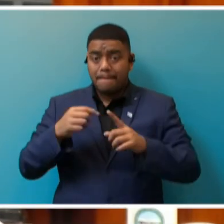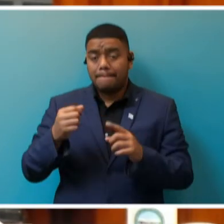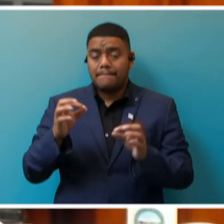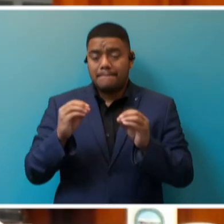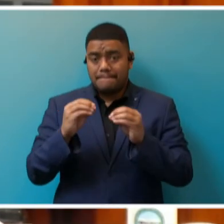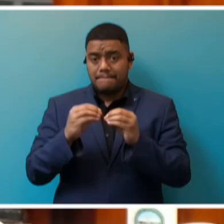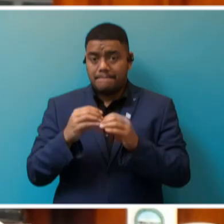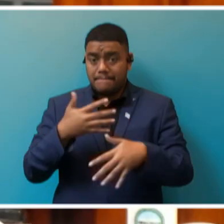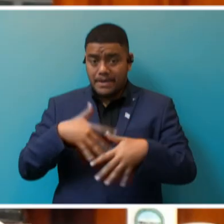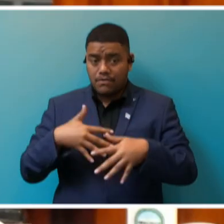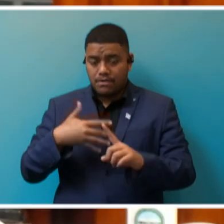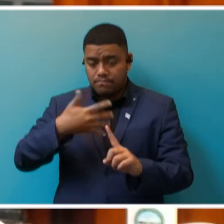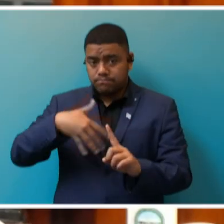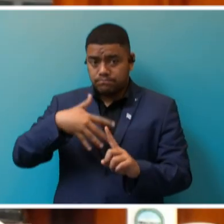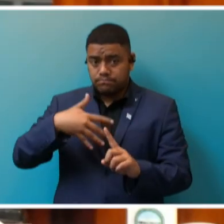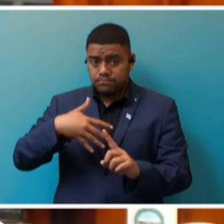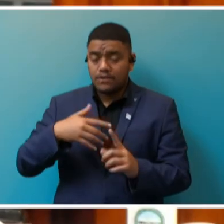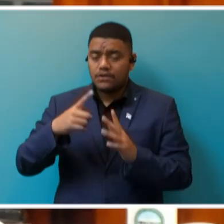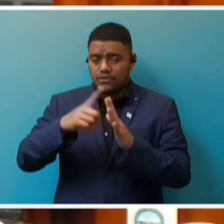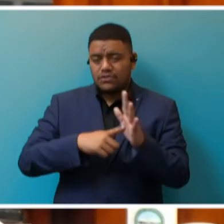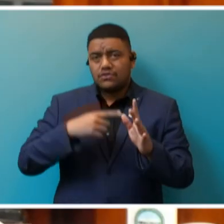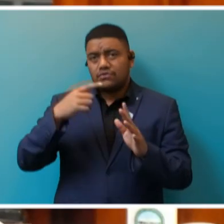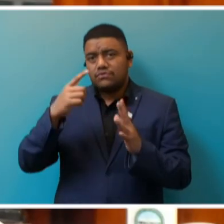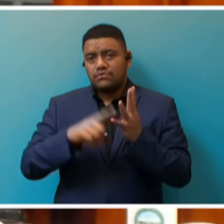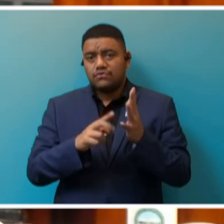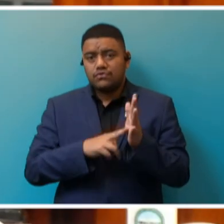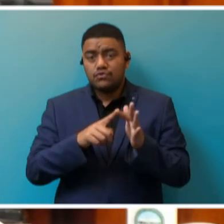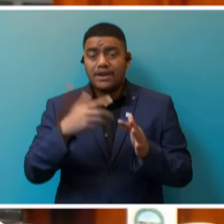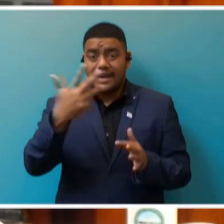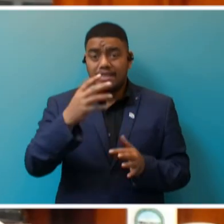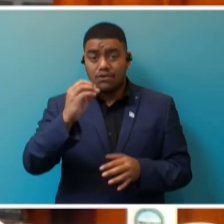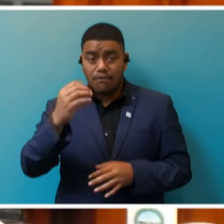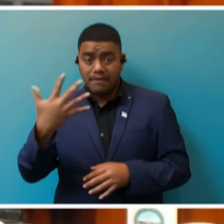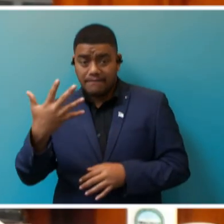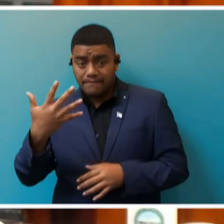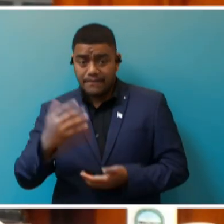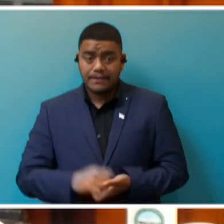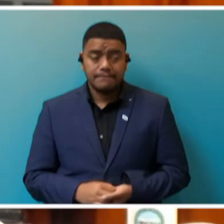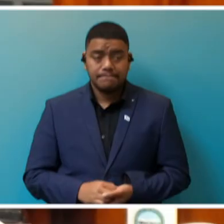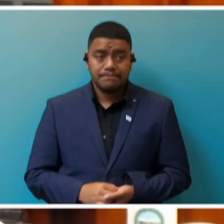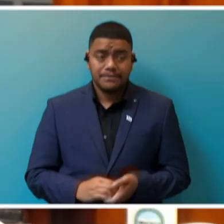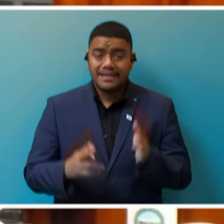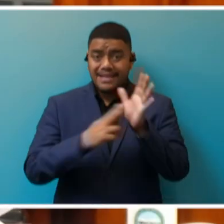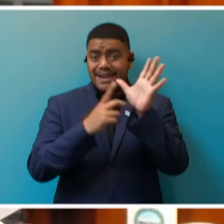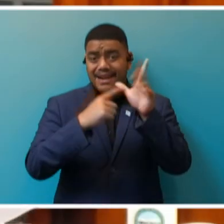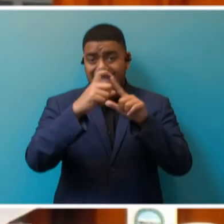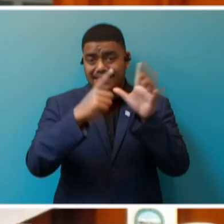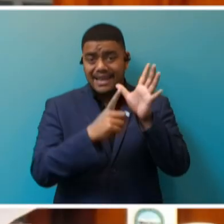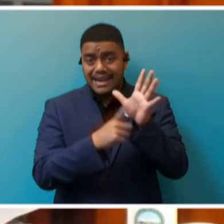in June of 1905, the Nadala land, which